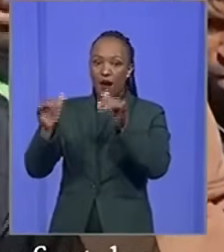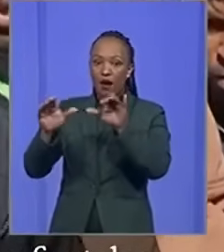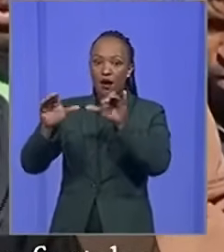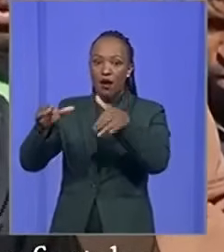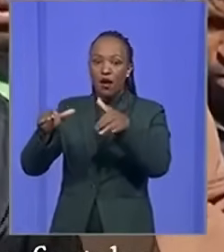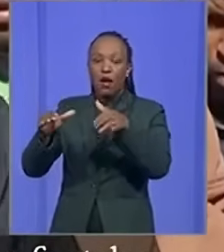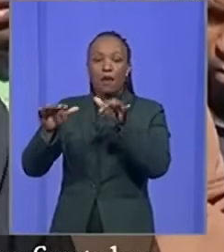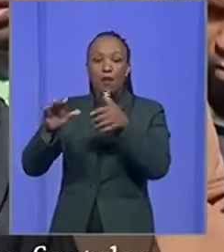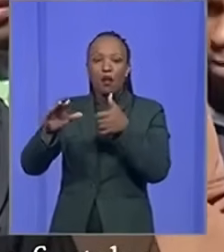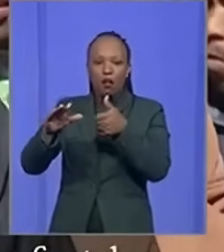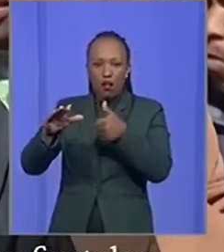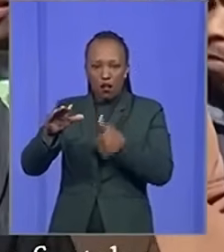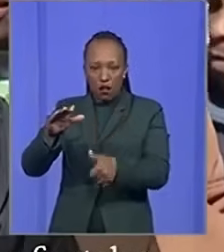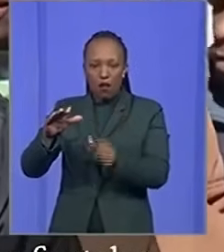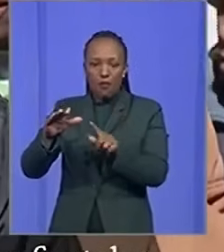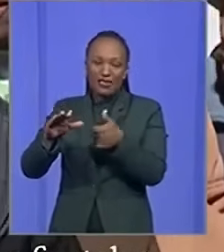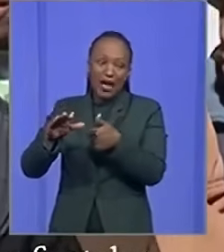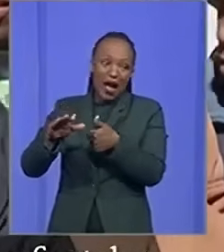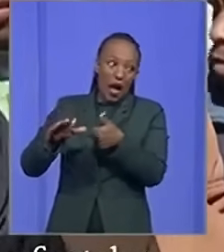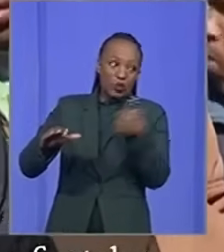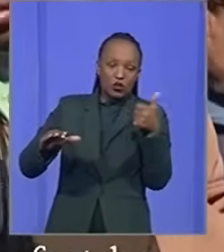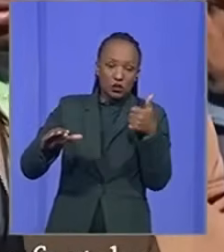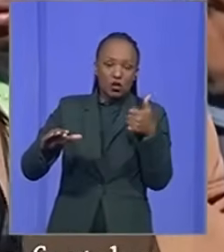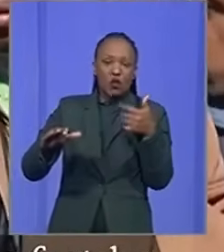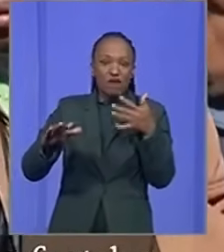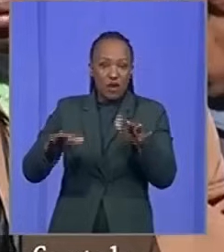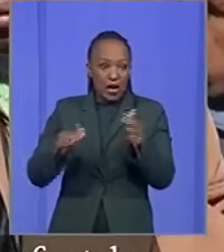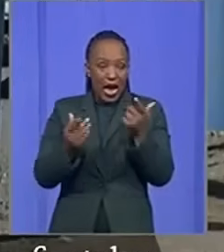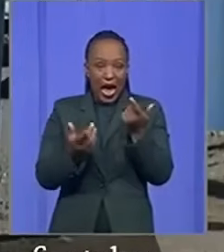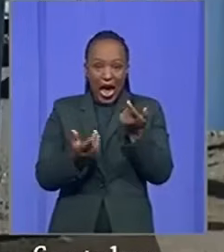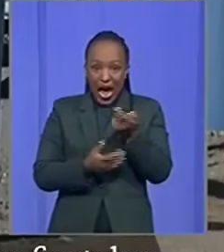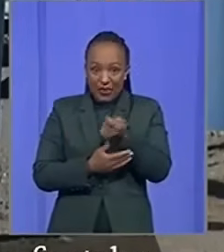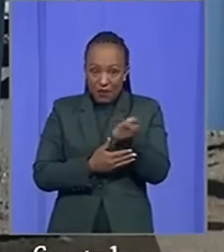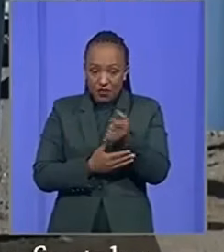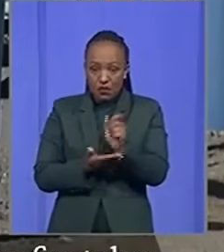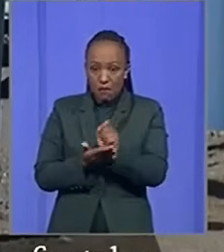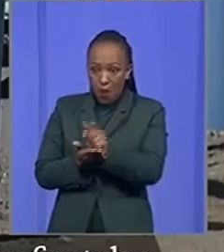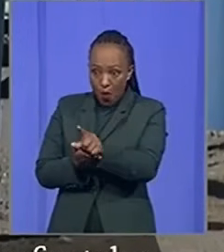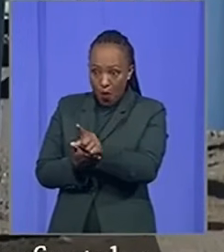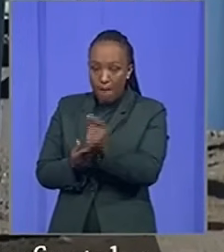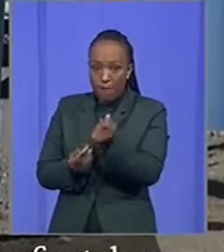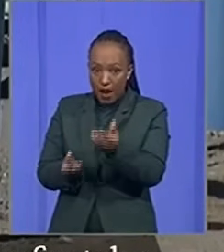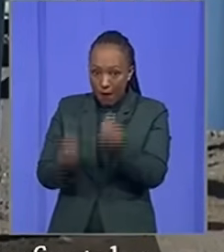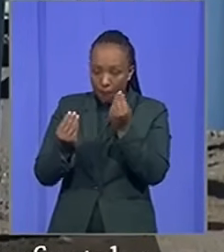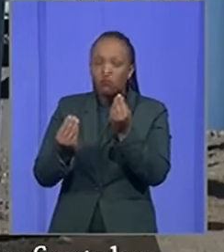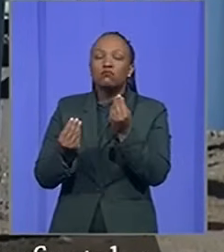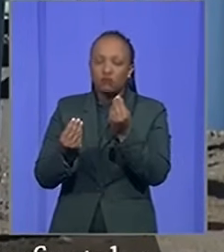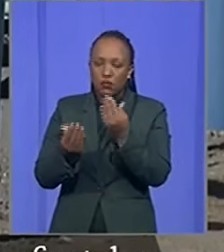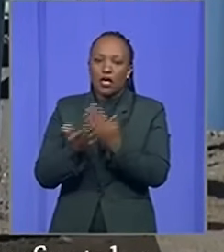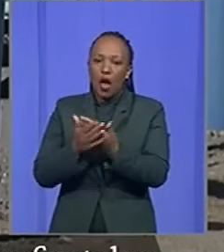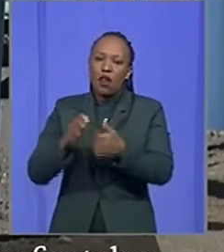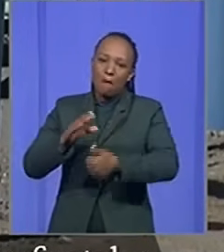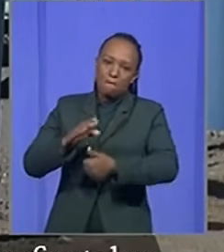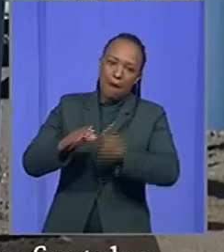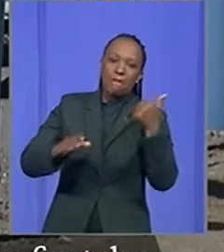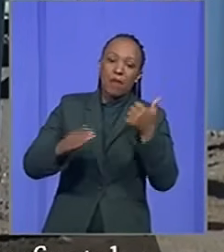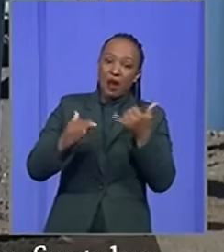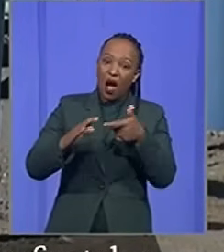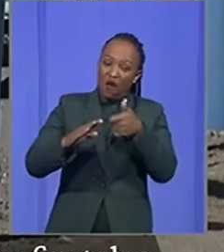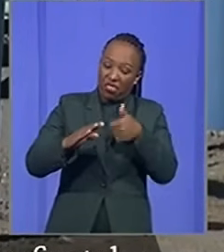underground only if there are SMSs that are saying imali yabingenile. Re sa le fo Sibanye Stillwater ya